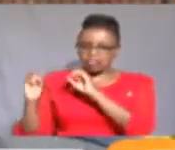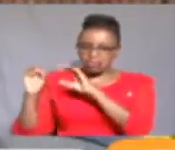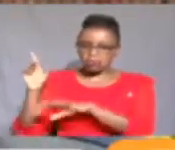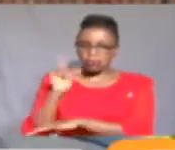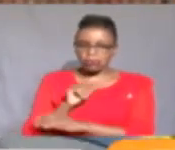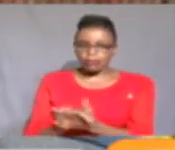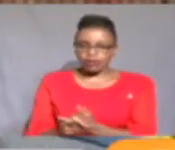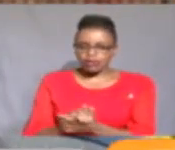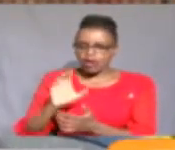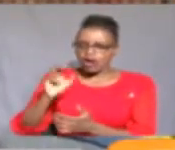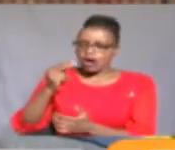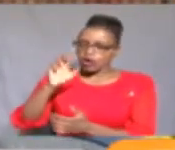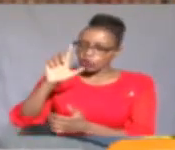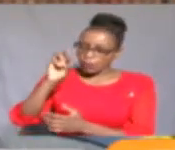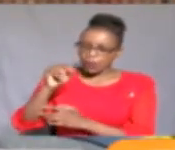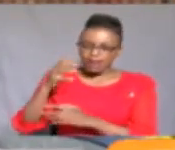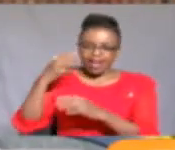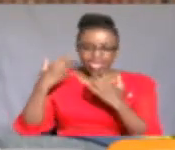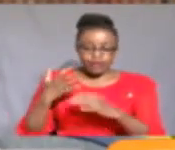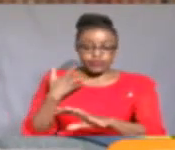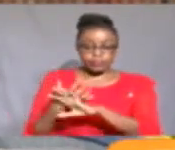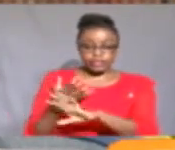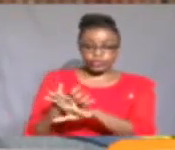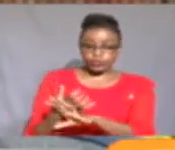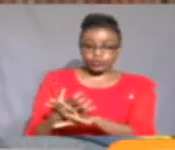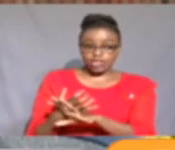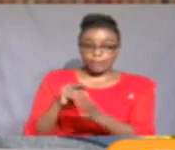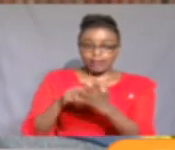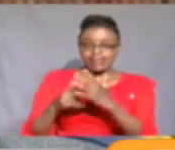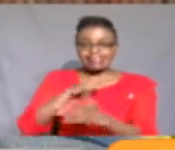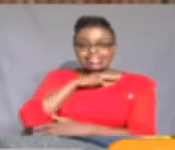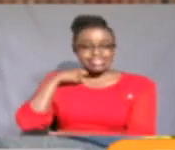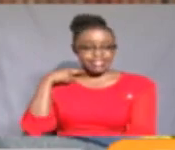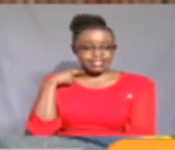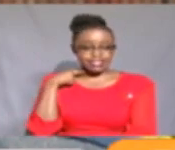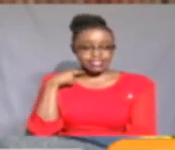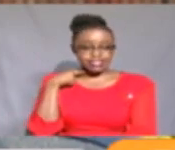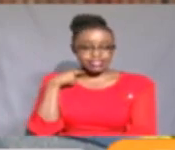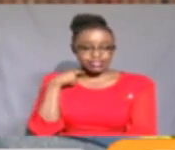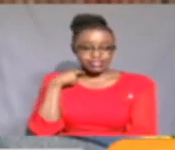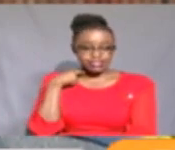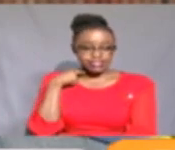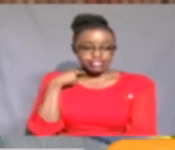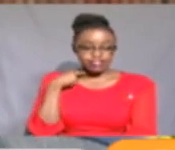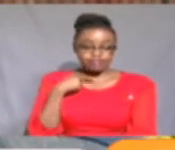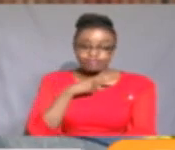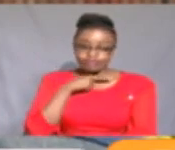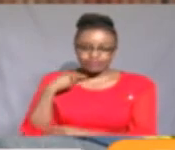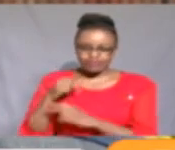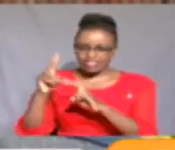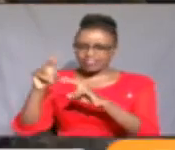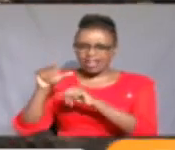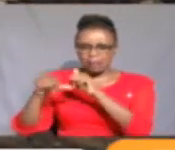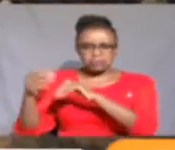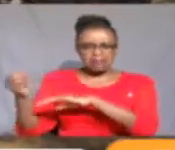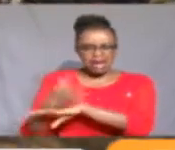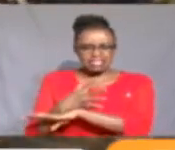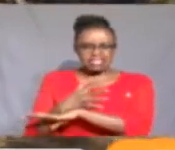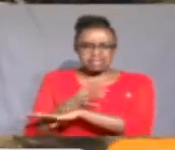Like chromium for example. That's a heavy metal. It kills. It brings issues like cancer.